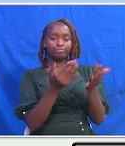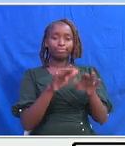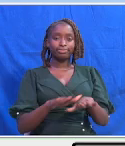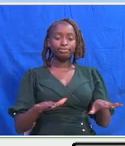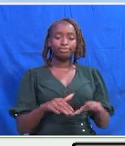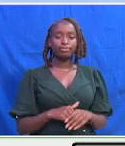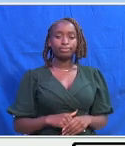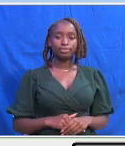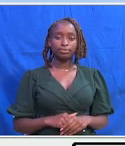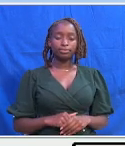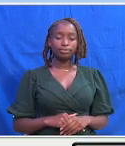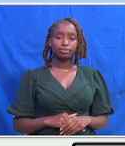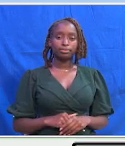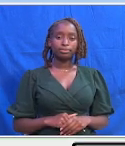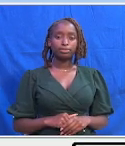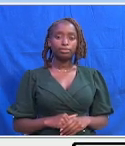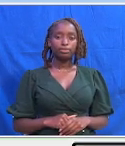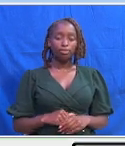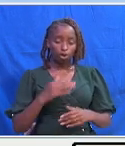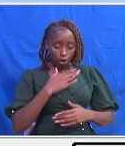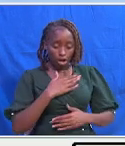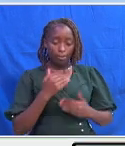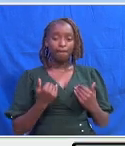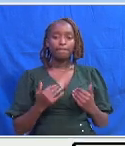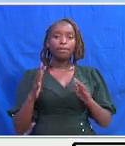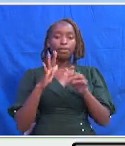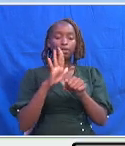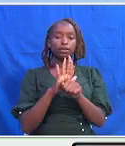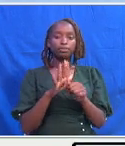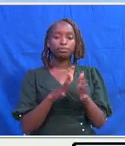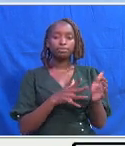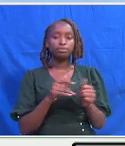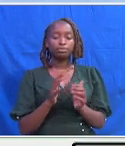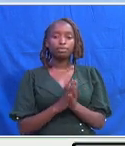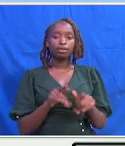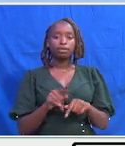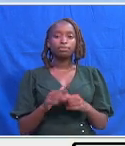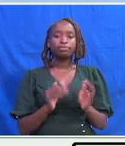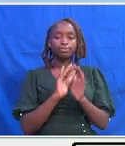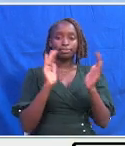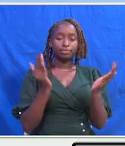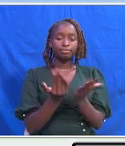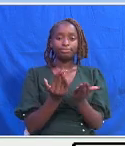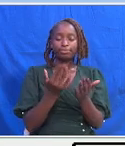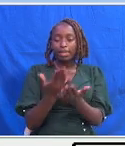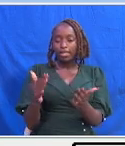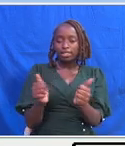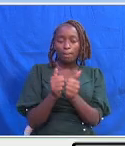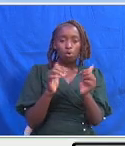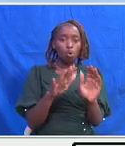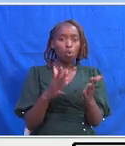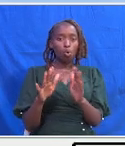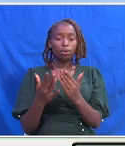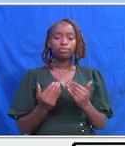Your Excellency, major disruptive and interconnected global trends are at